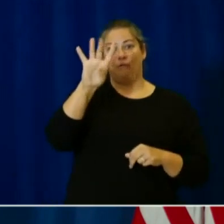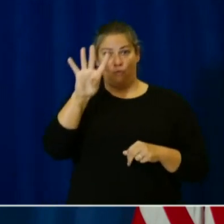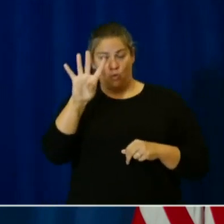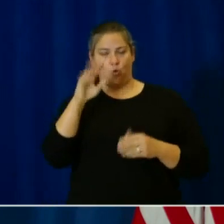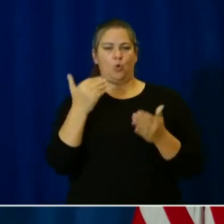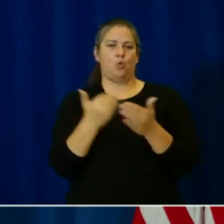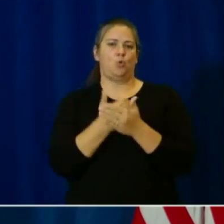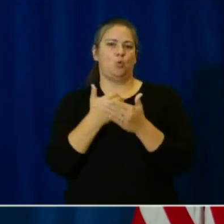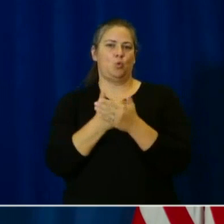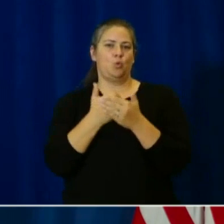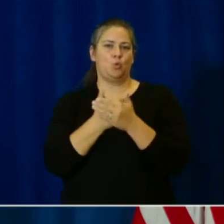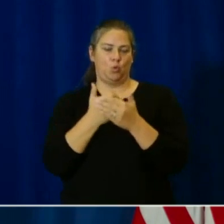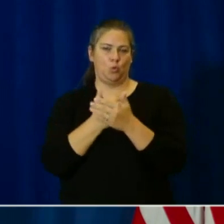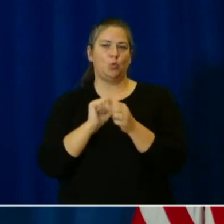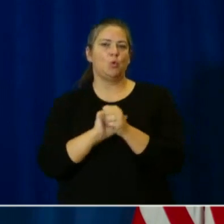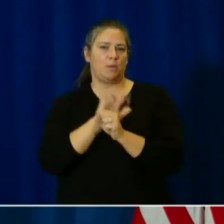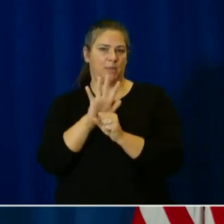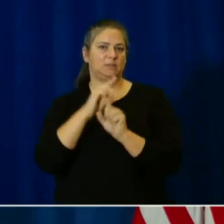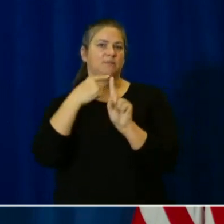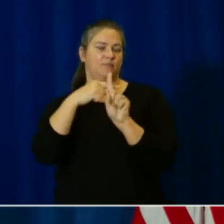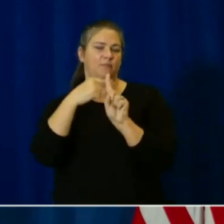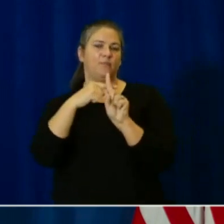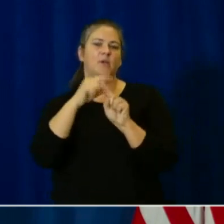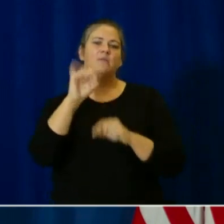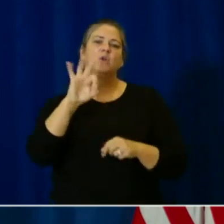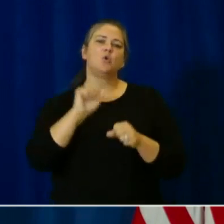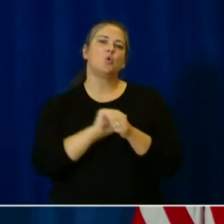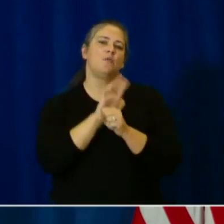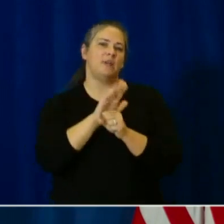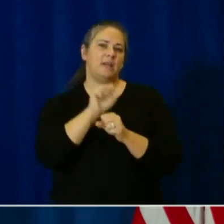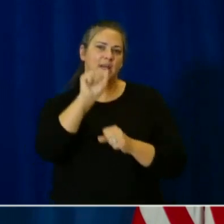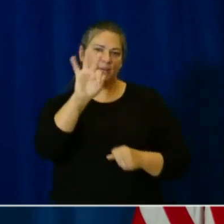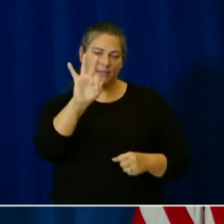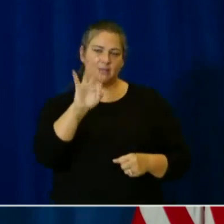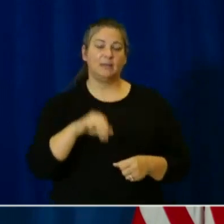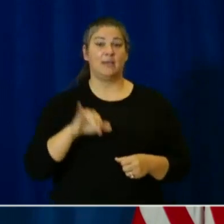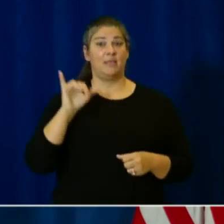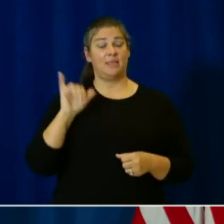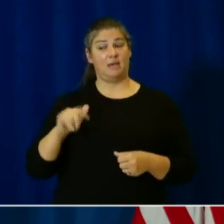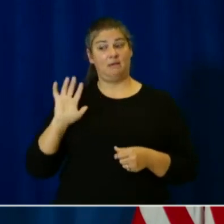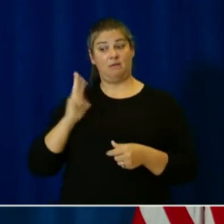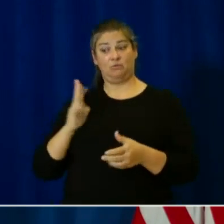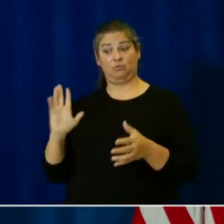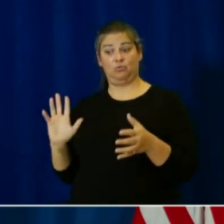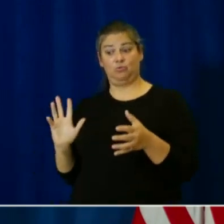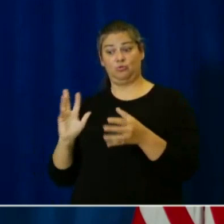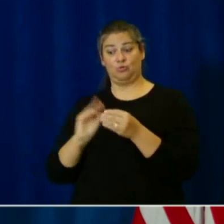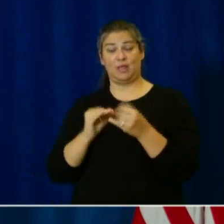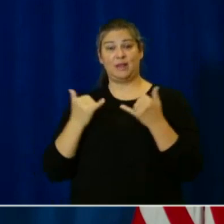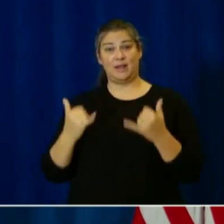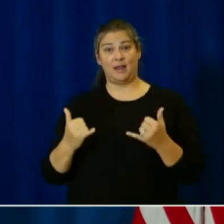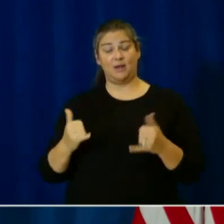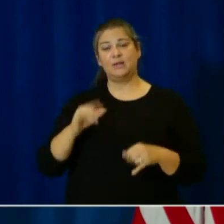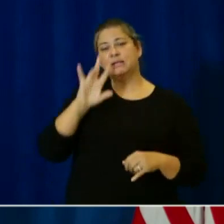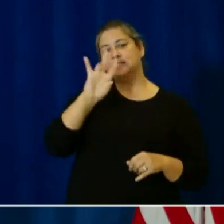new cases of COVID-19. That brings our total number of cases to